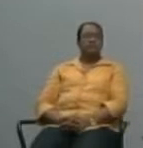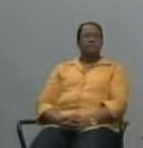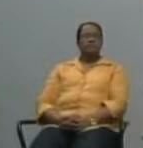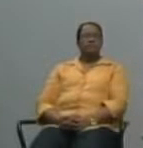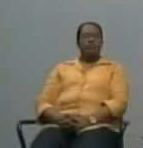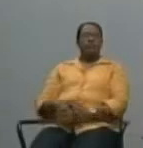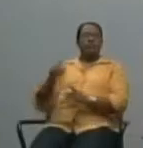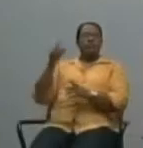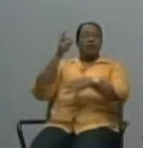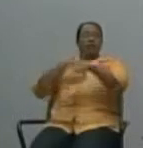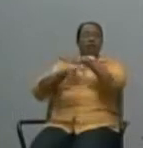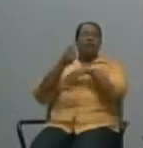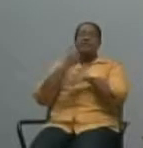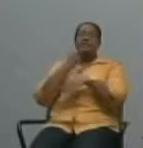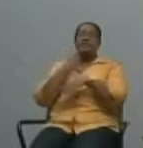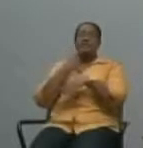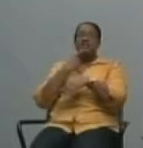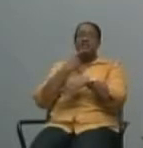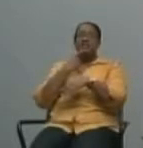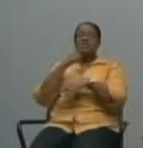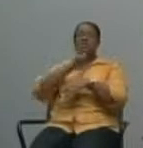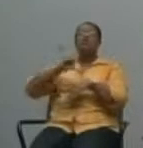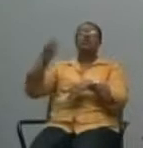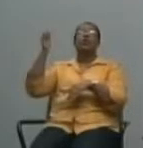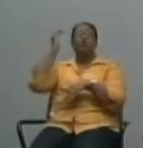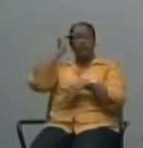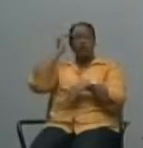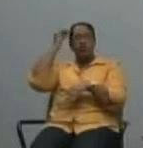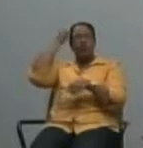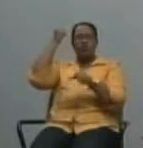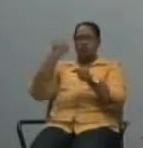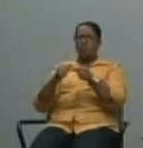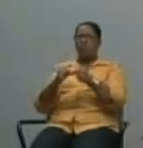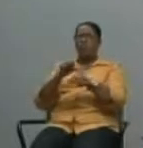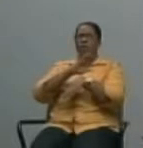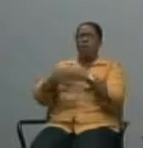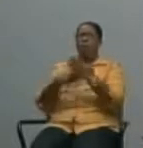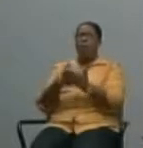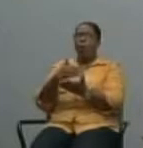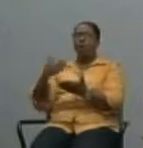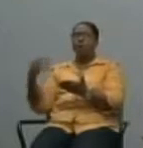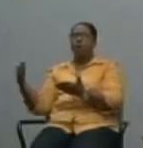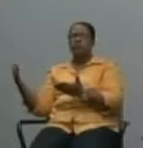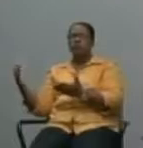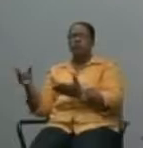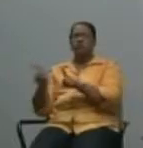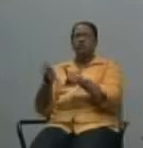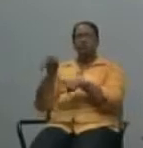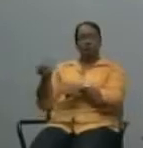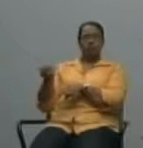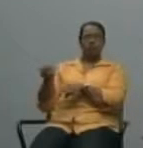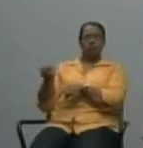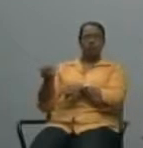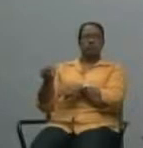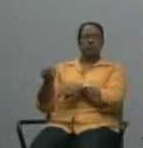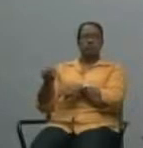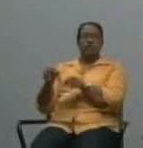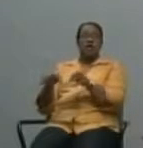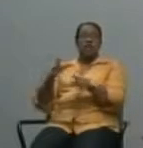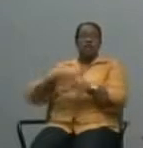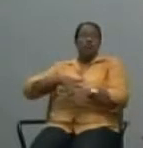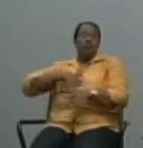Dear brothers and sisters, dear friends, if you are tempted to think that this message and warning only belongs